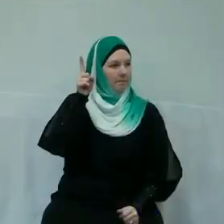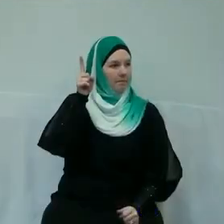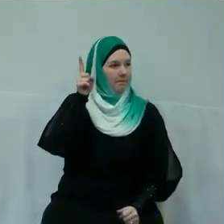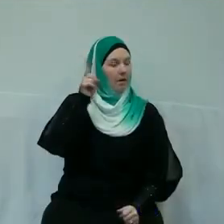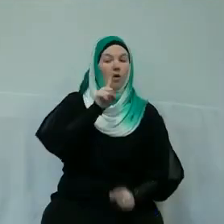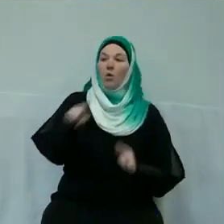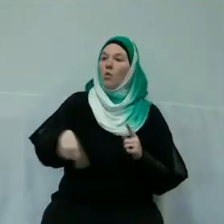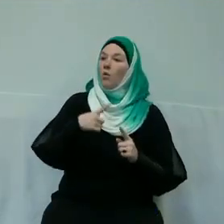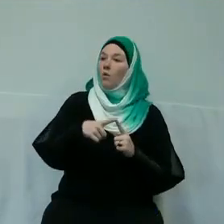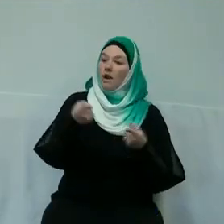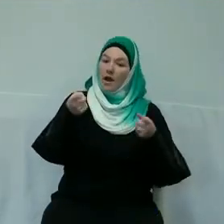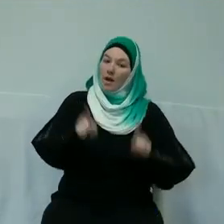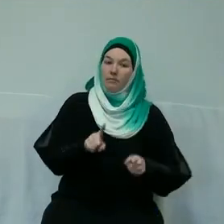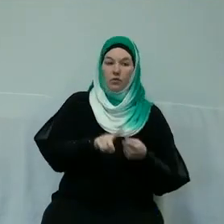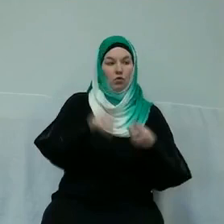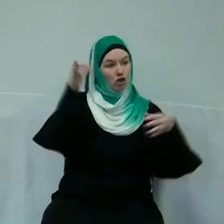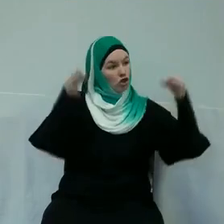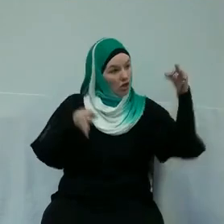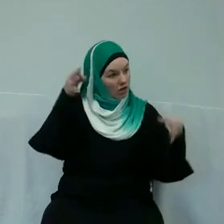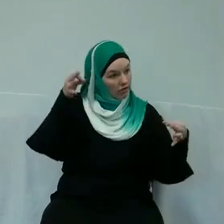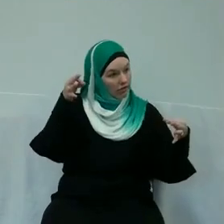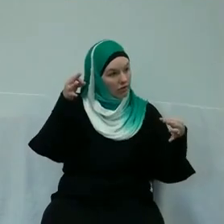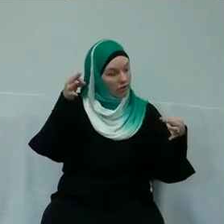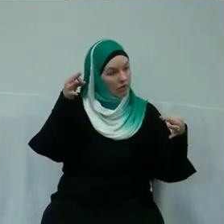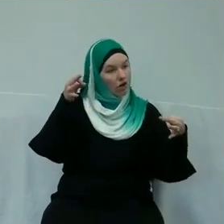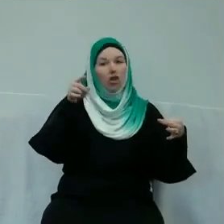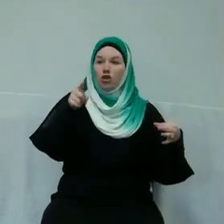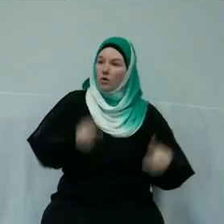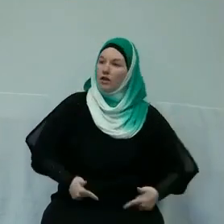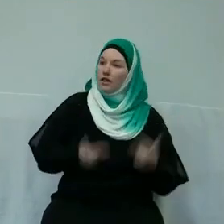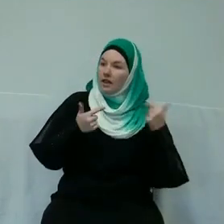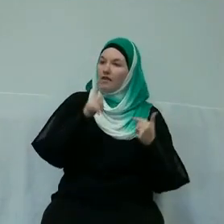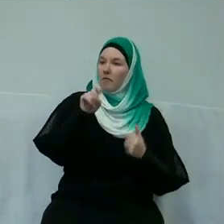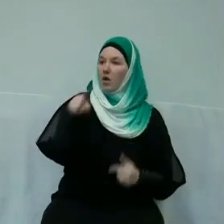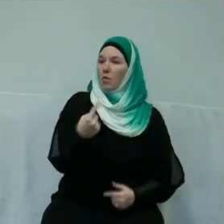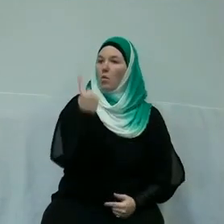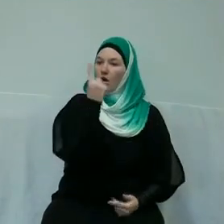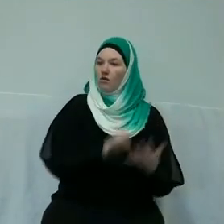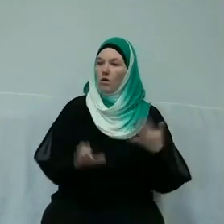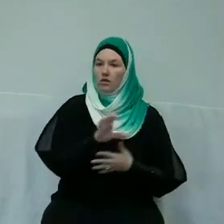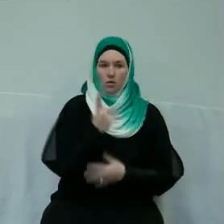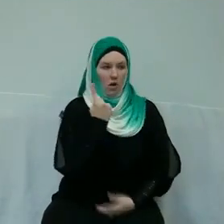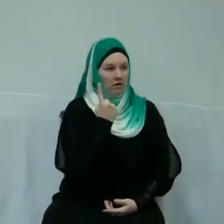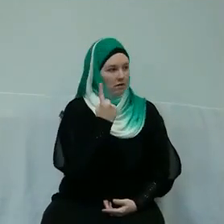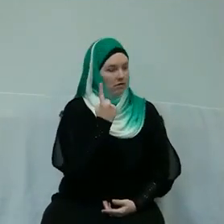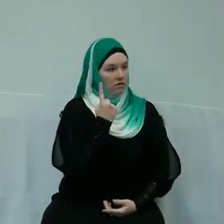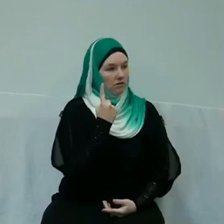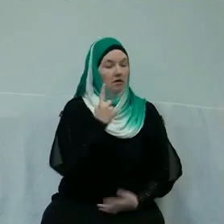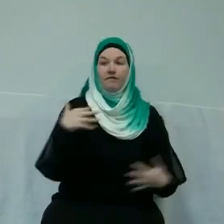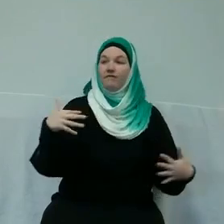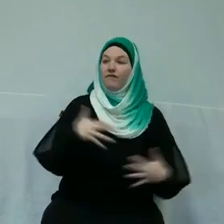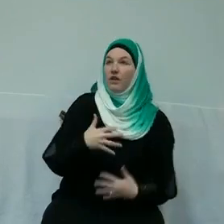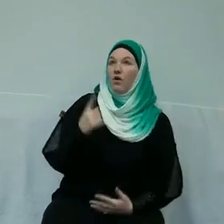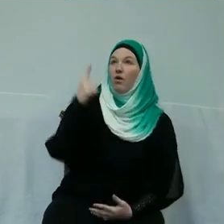So when it comes to judging, one has to live by only one criteria, that is to fear